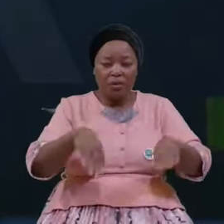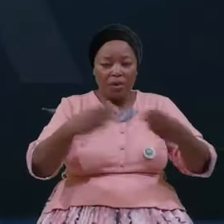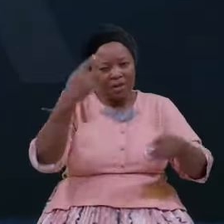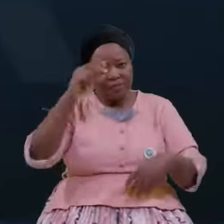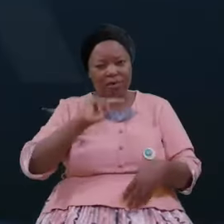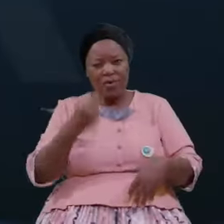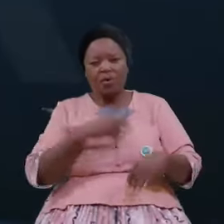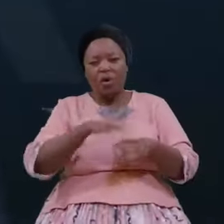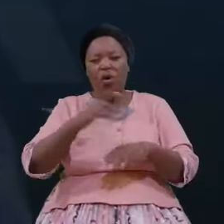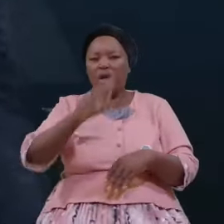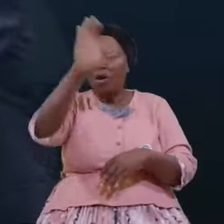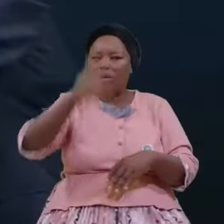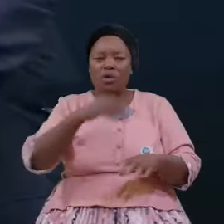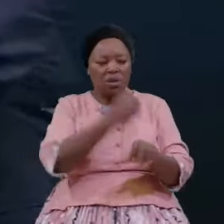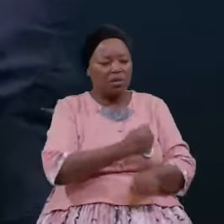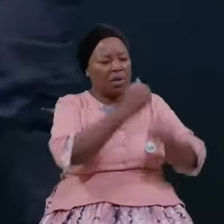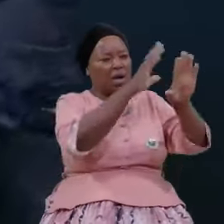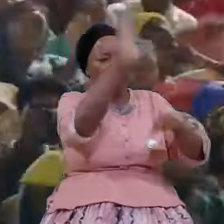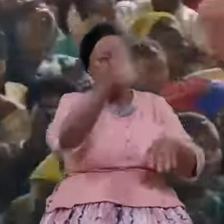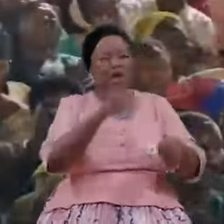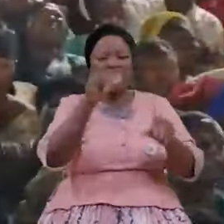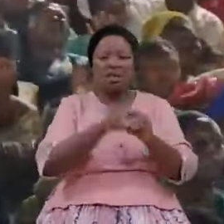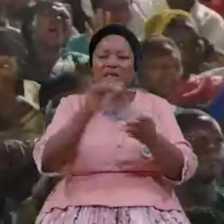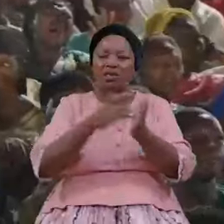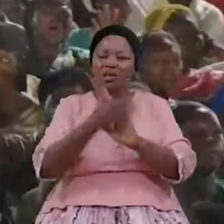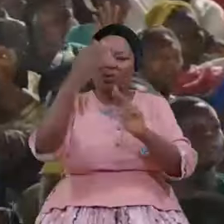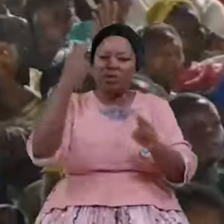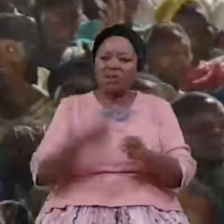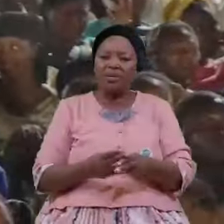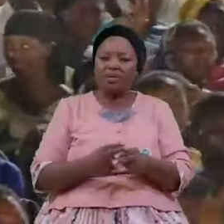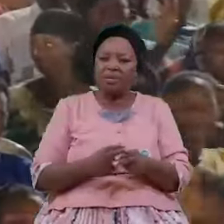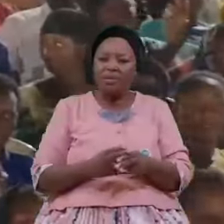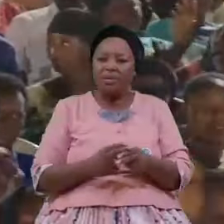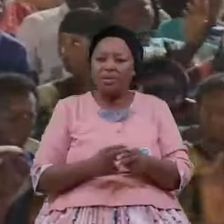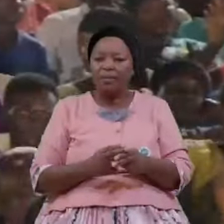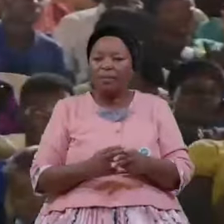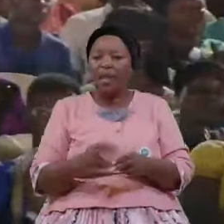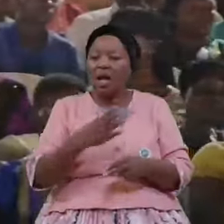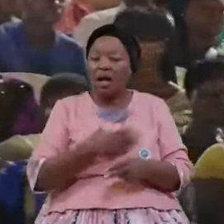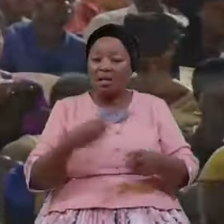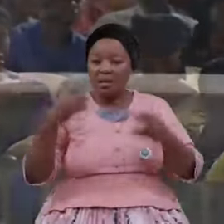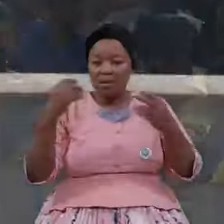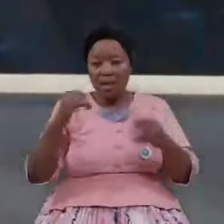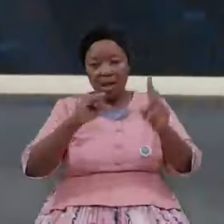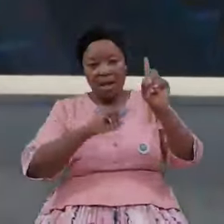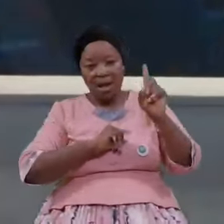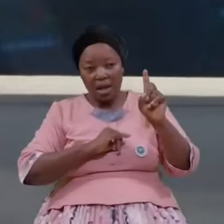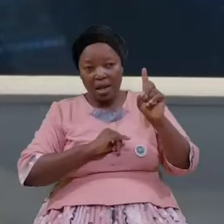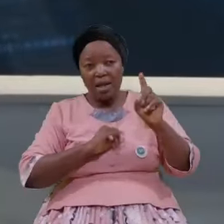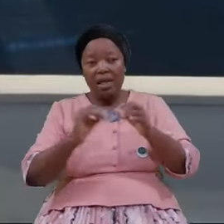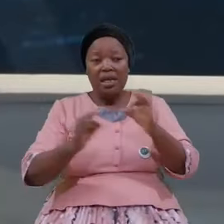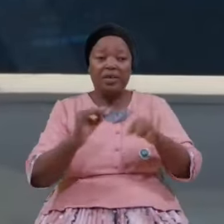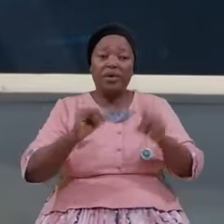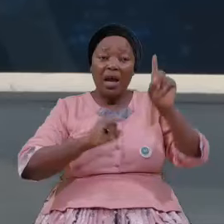of Calvary in Jesus' name. And I, if I be lifted up from